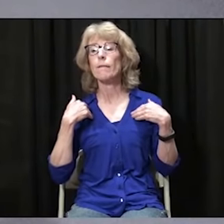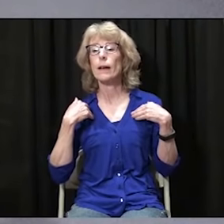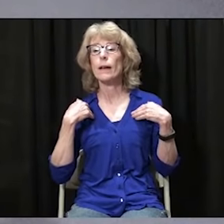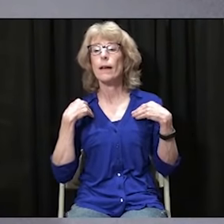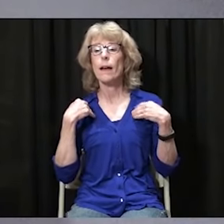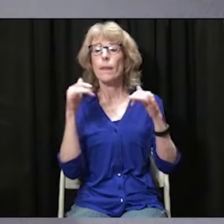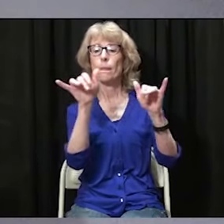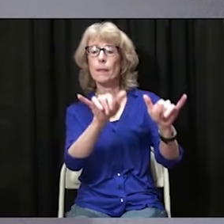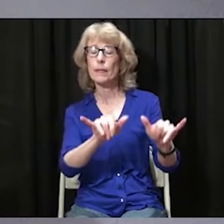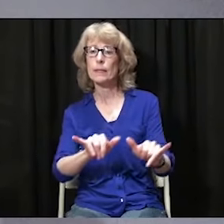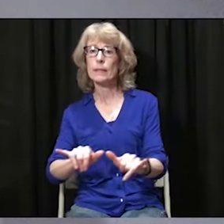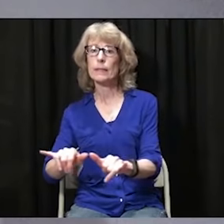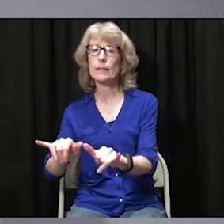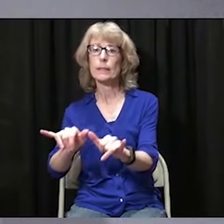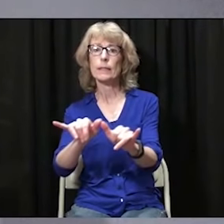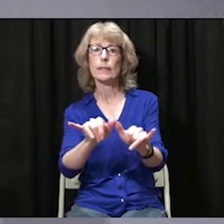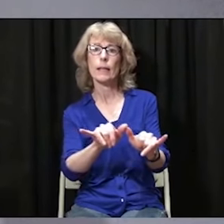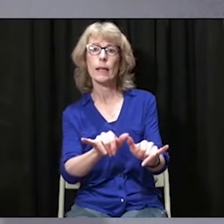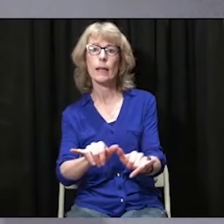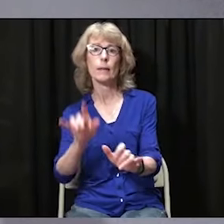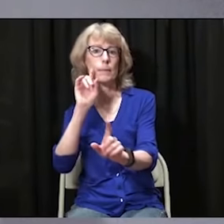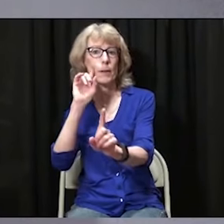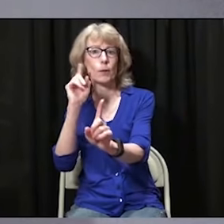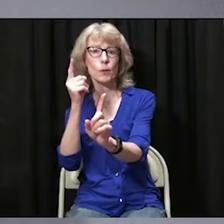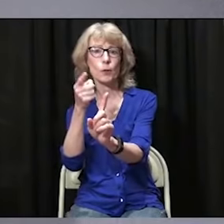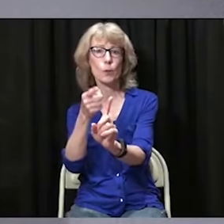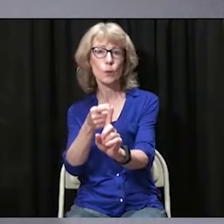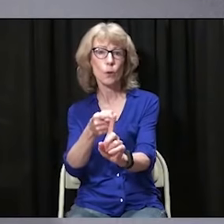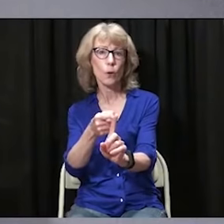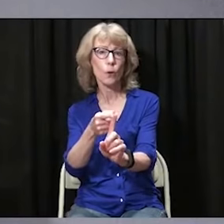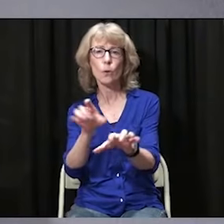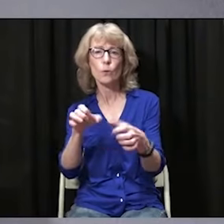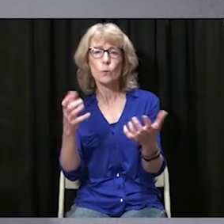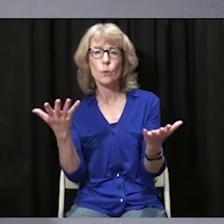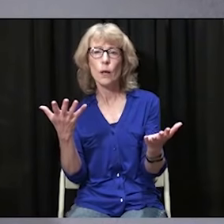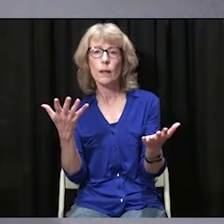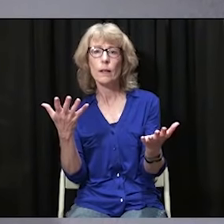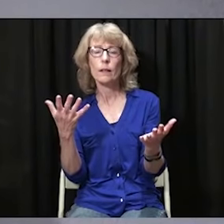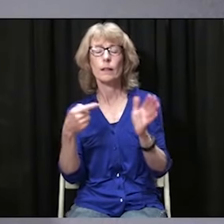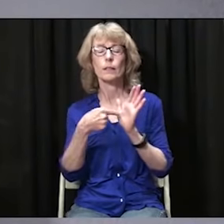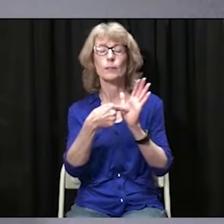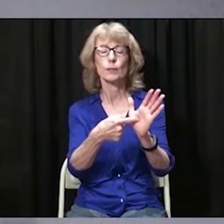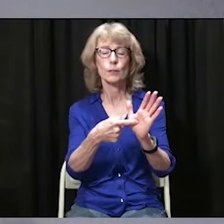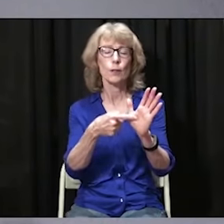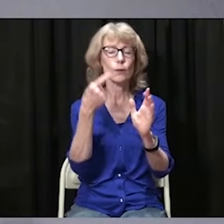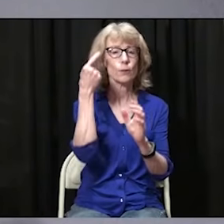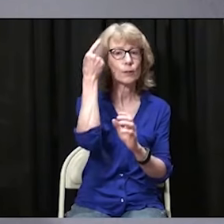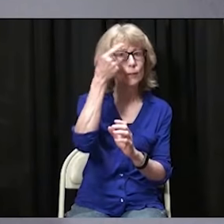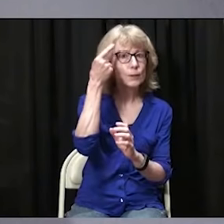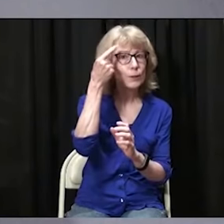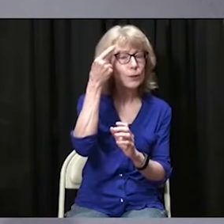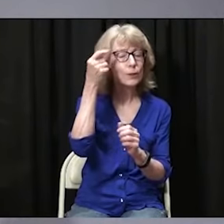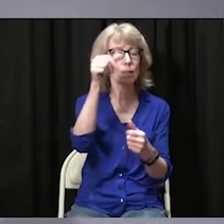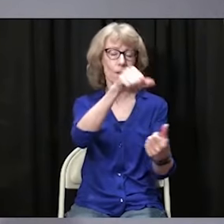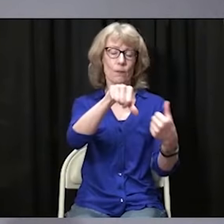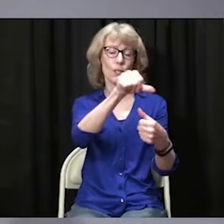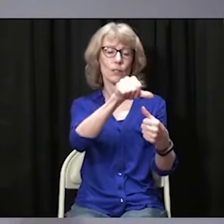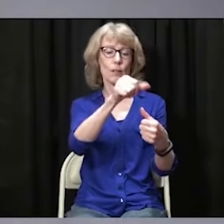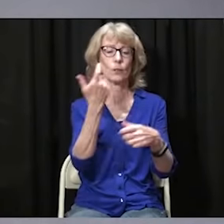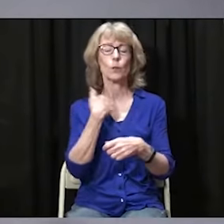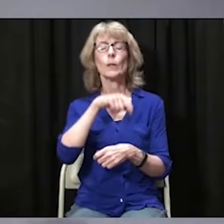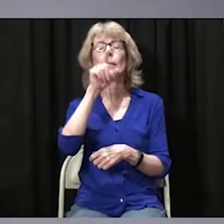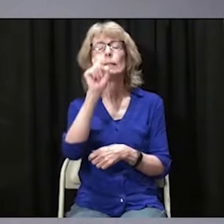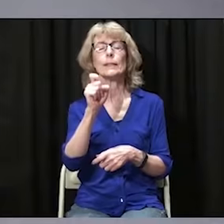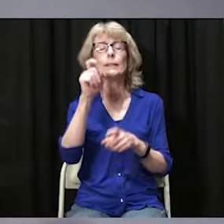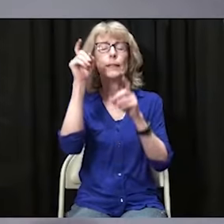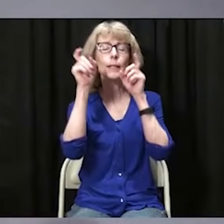in the body, and that is to show concern for each other, to express that